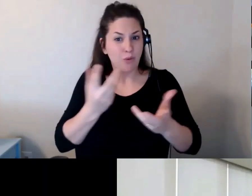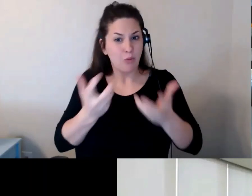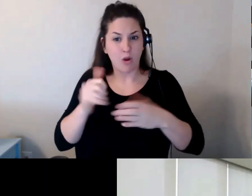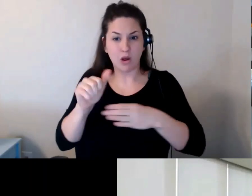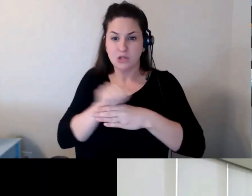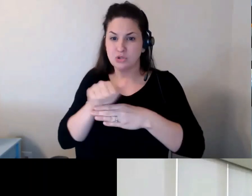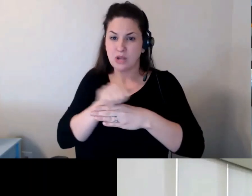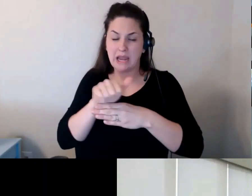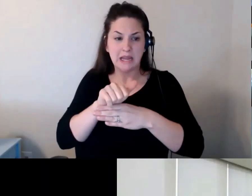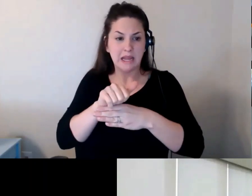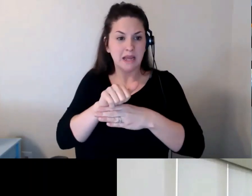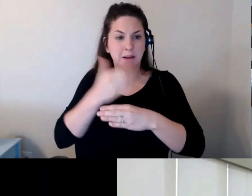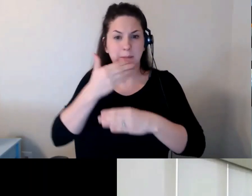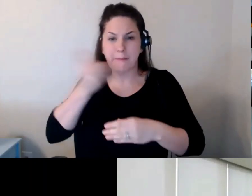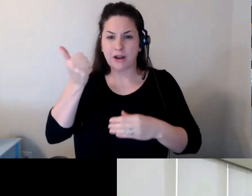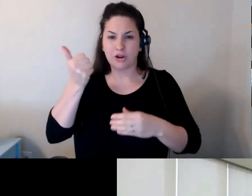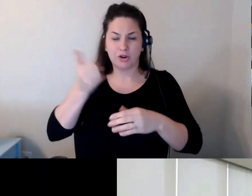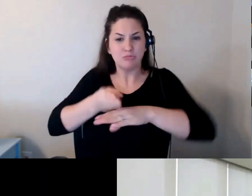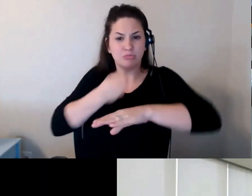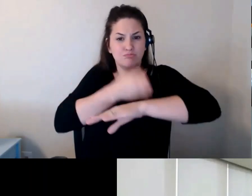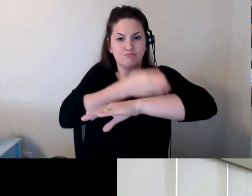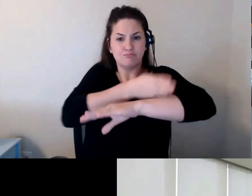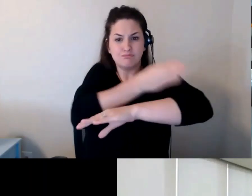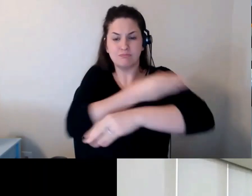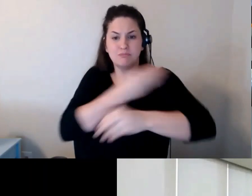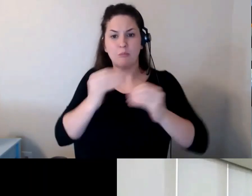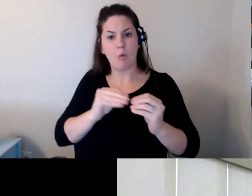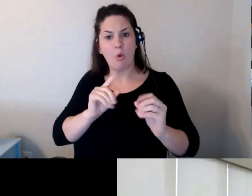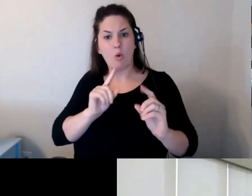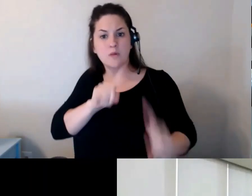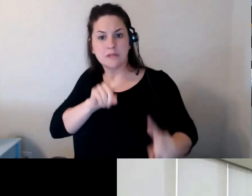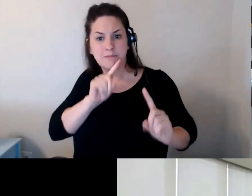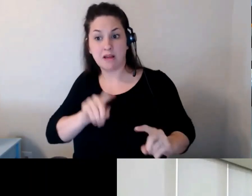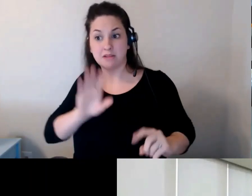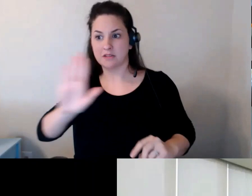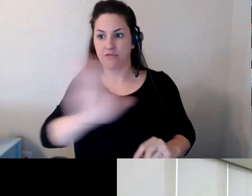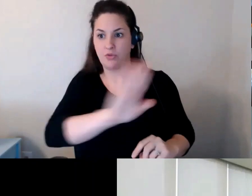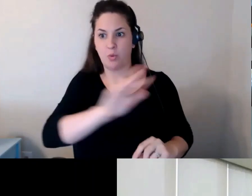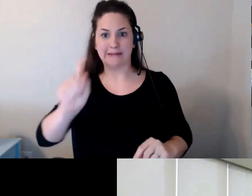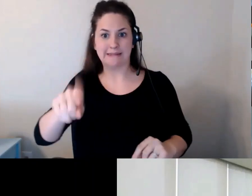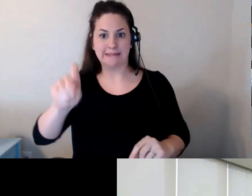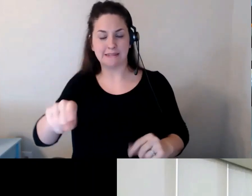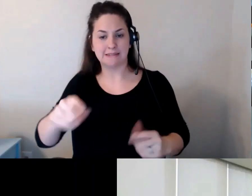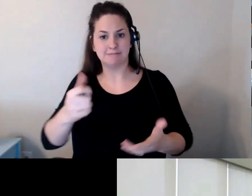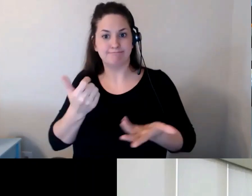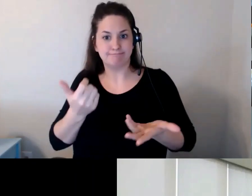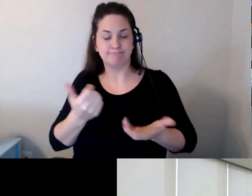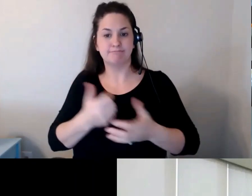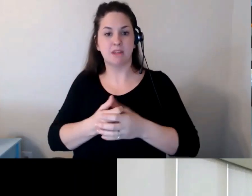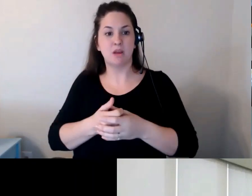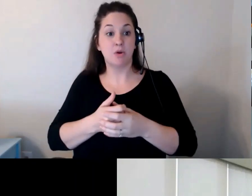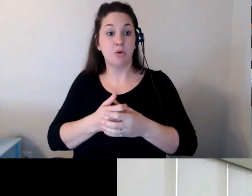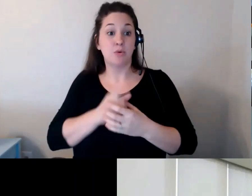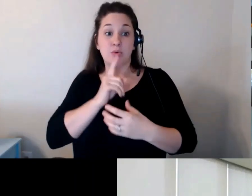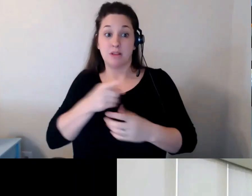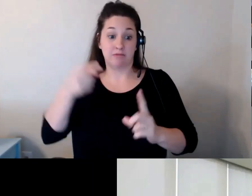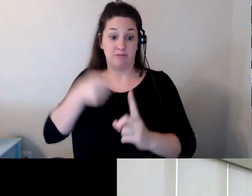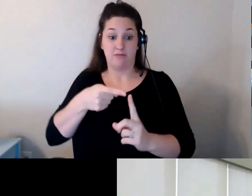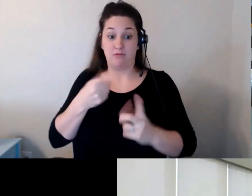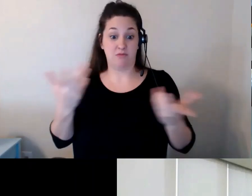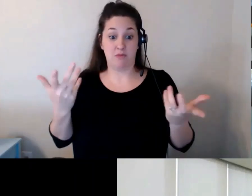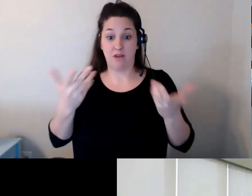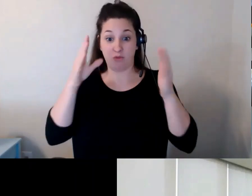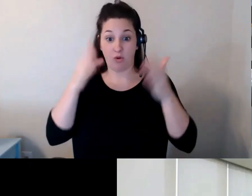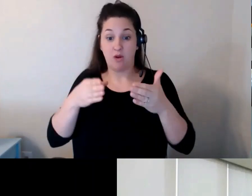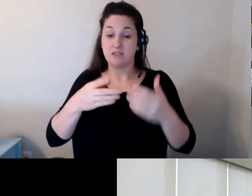training better and more responsive to your needs, because what we're doing is really for and